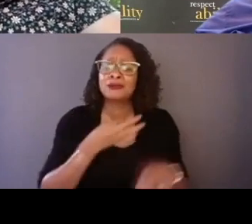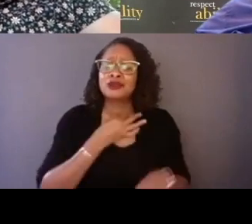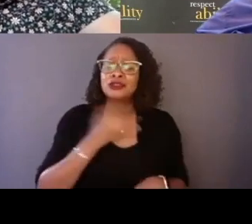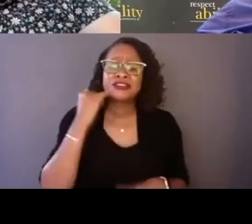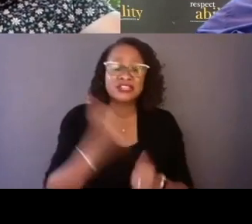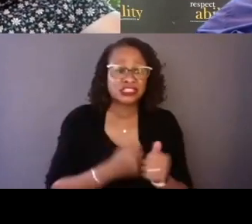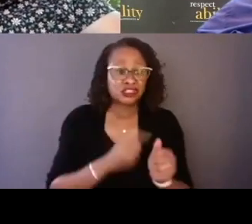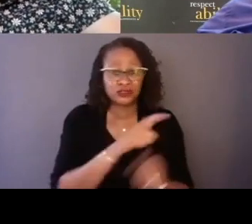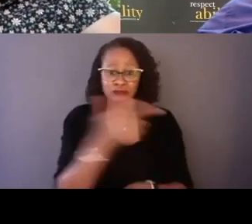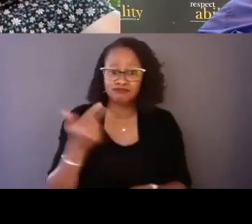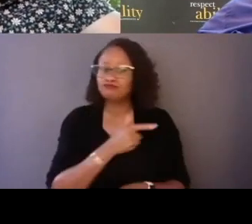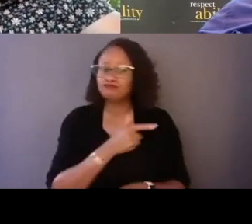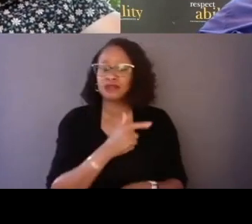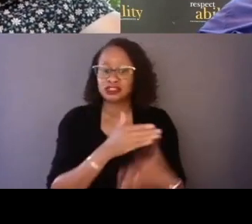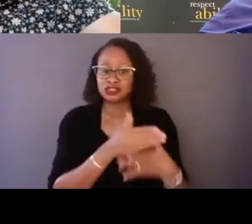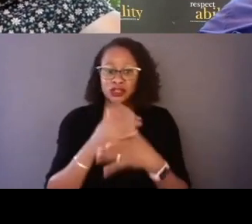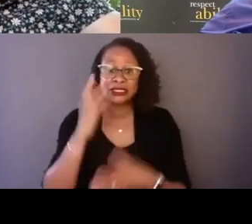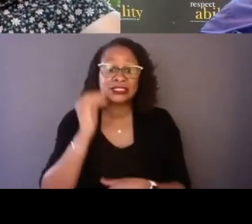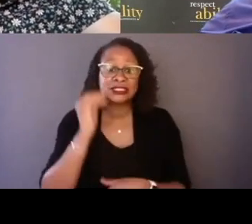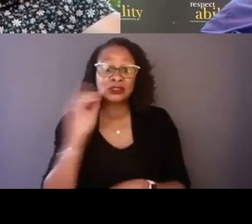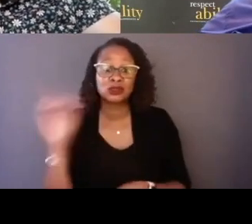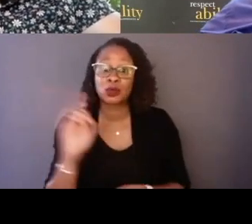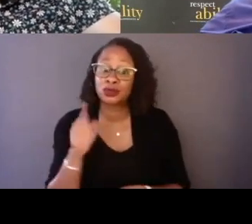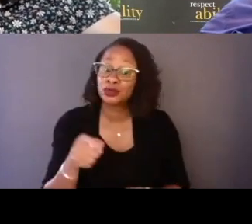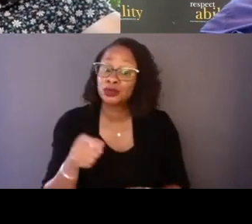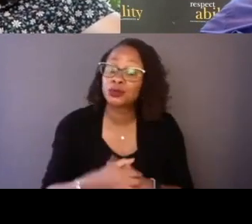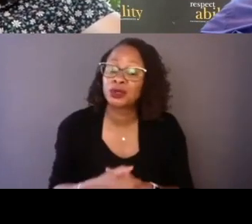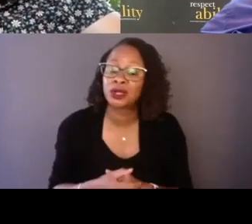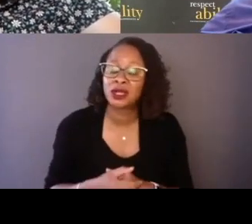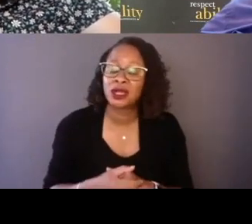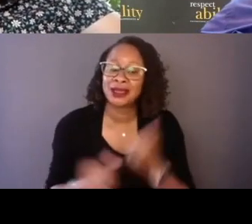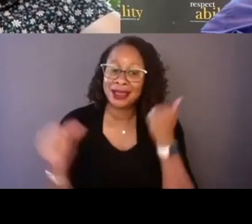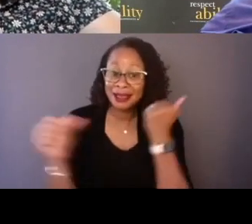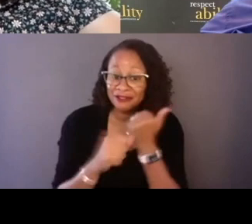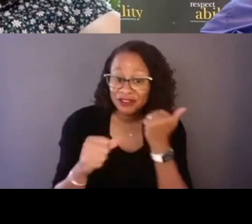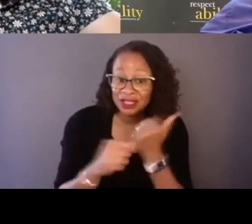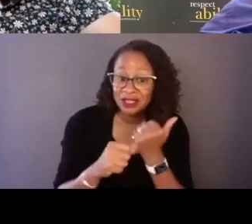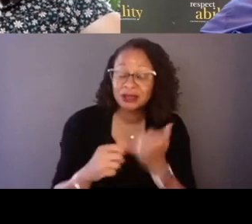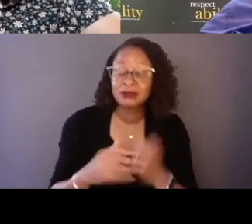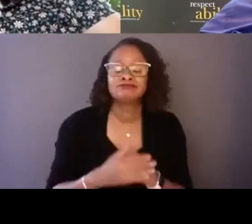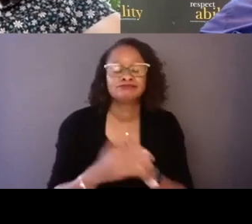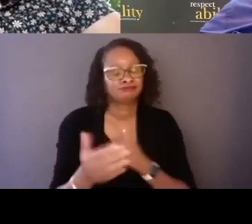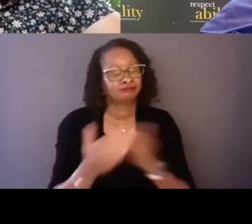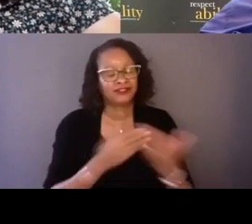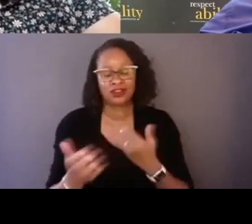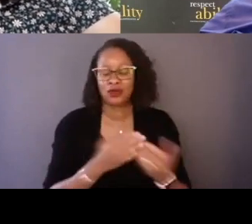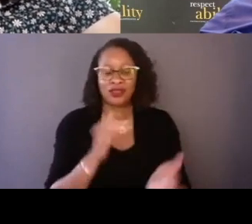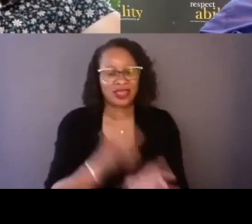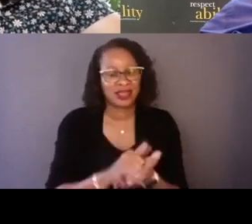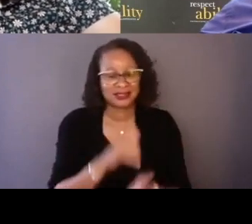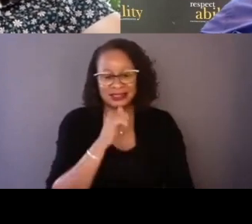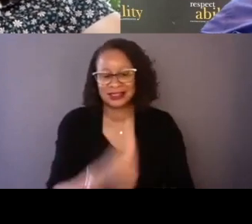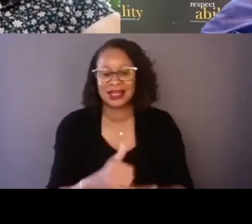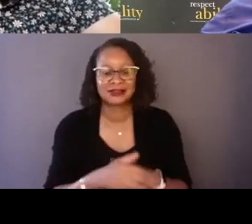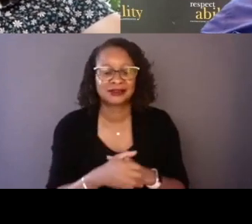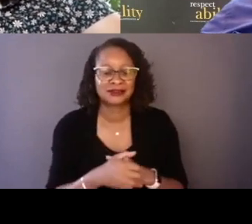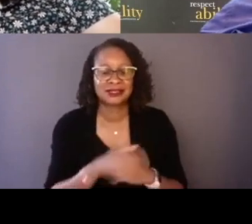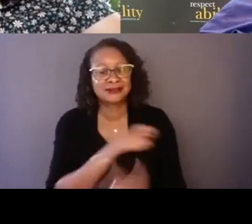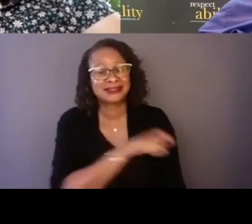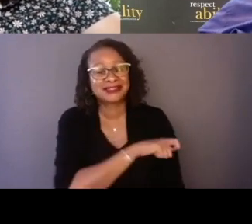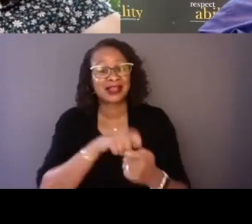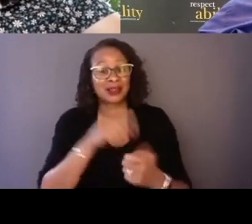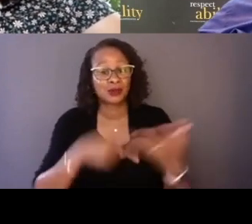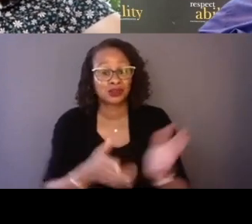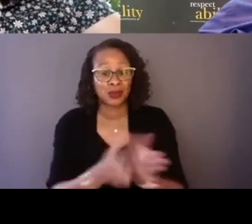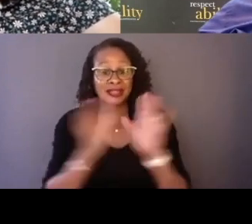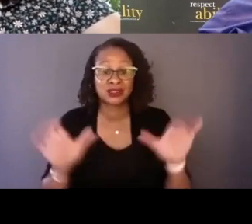experience where you advocated, even though that wasn't, precisely what you were being